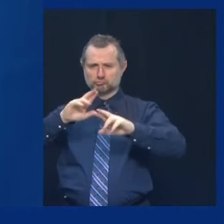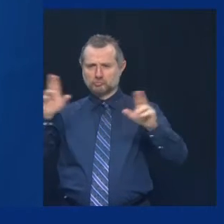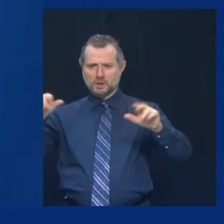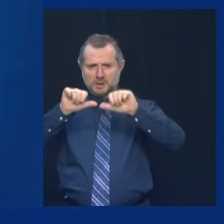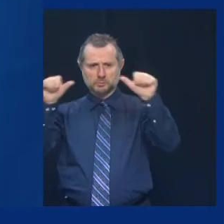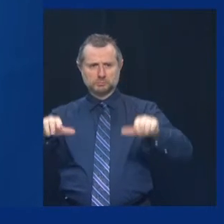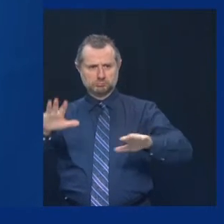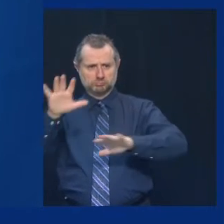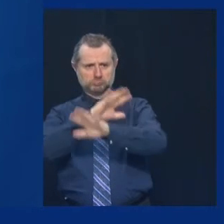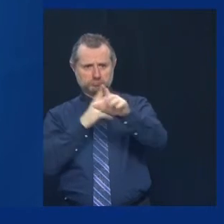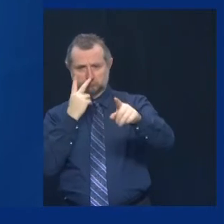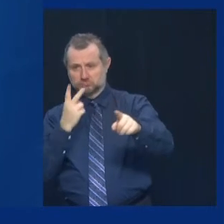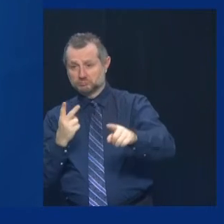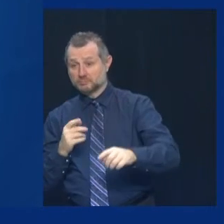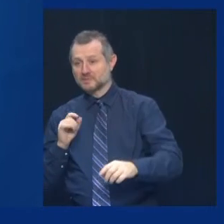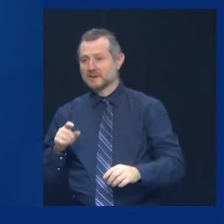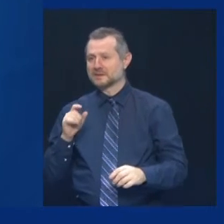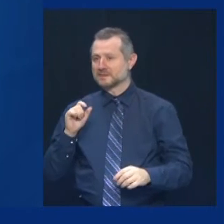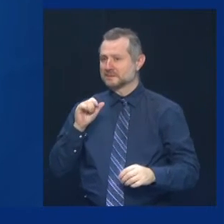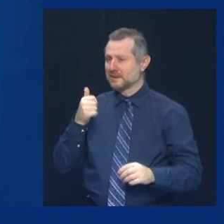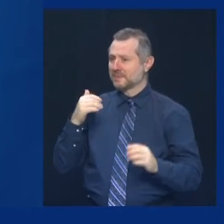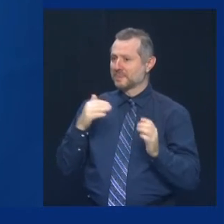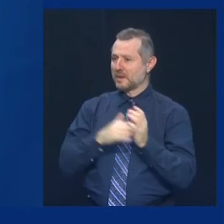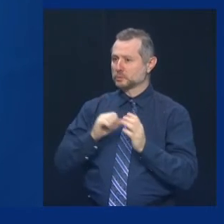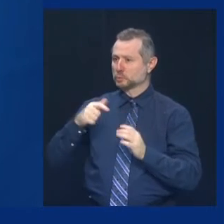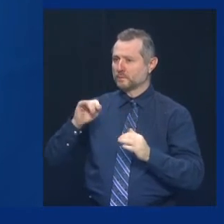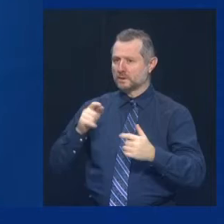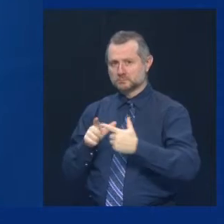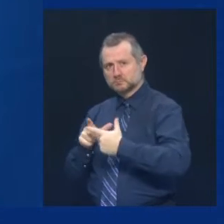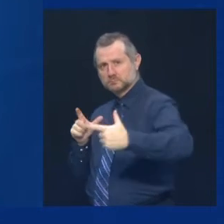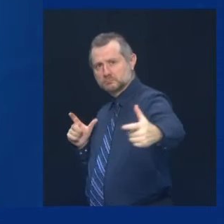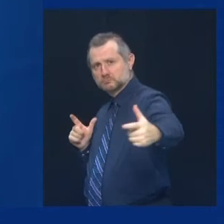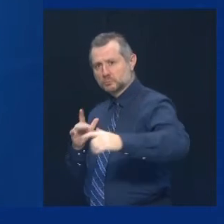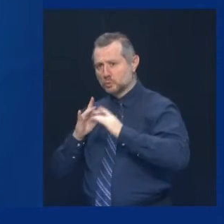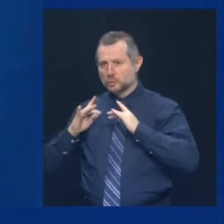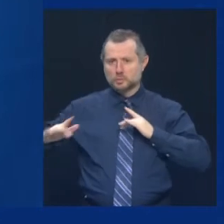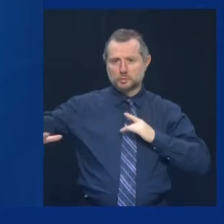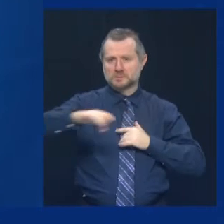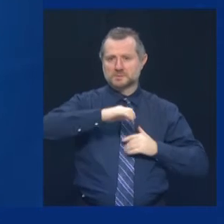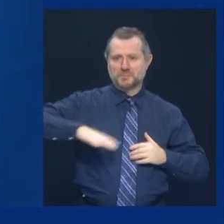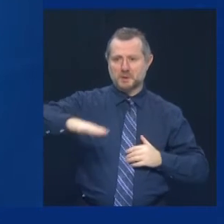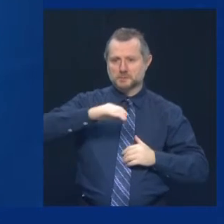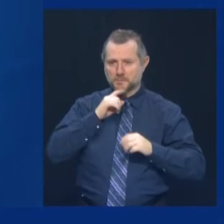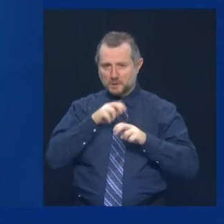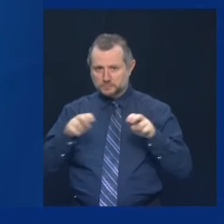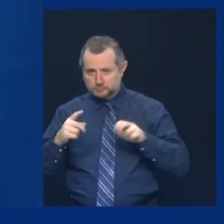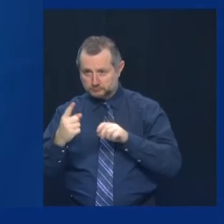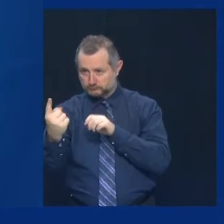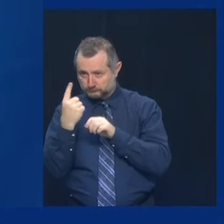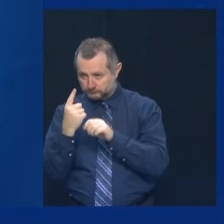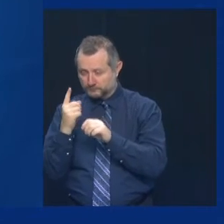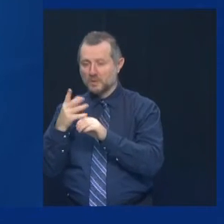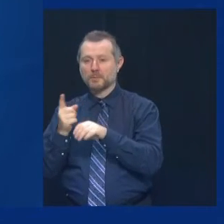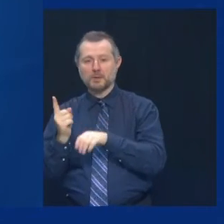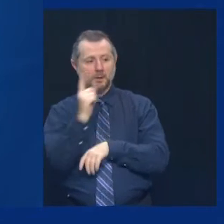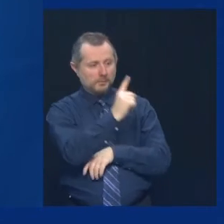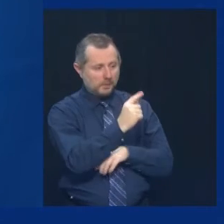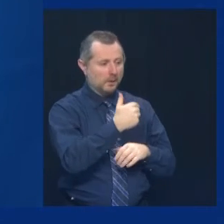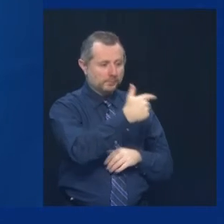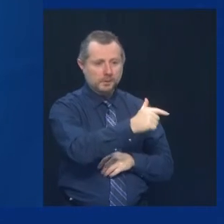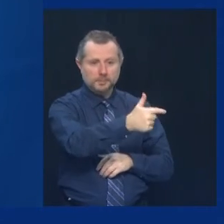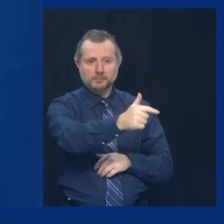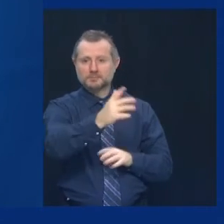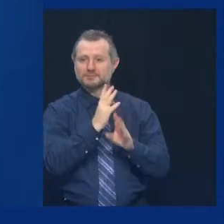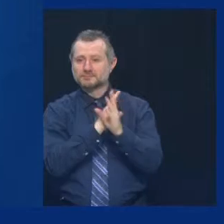feet because people have to come in, they have to be greeted, they have to be registered. The vaccination itself takes about